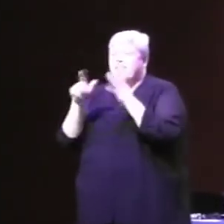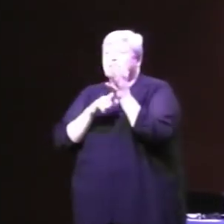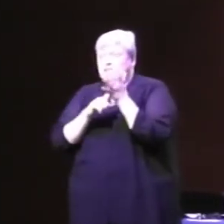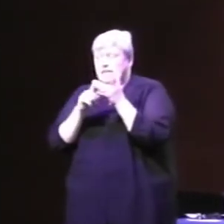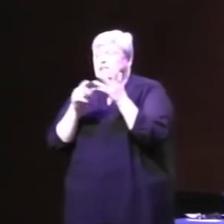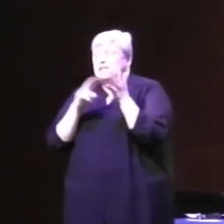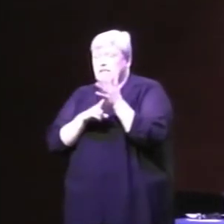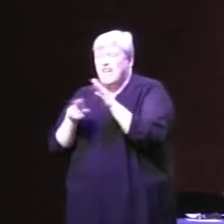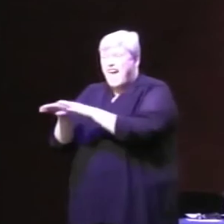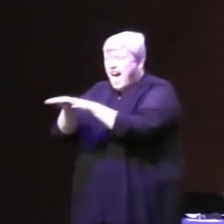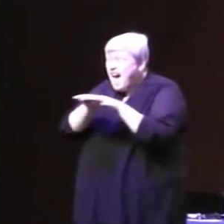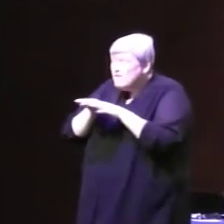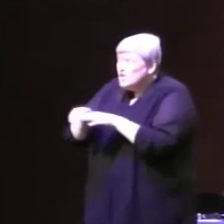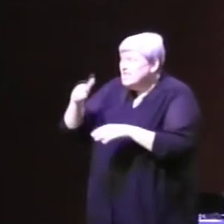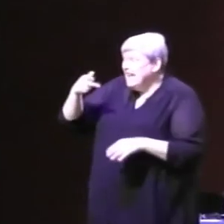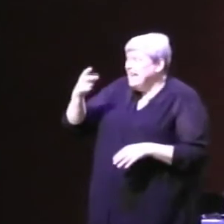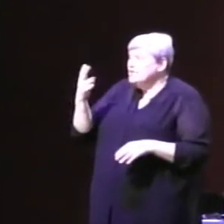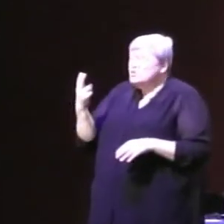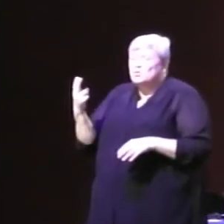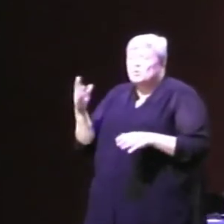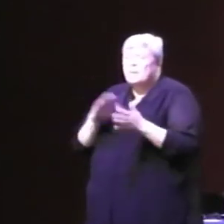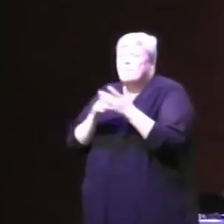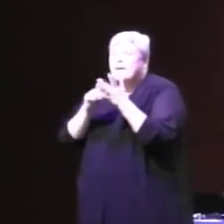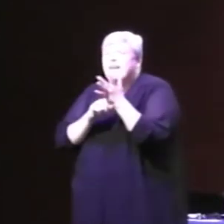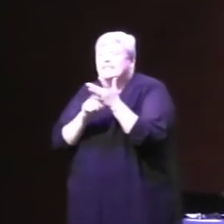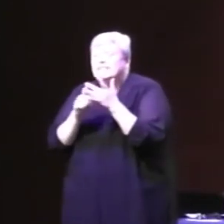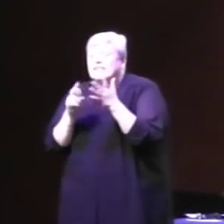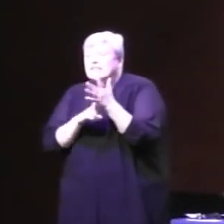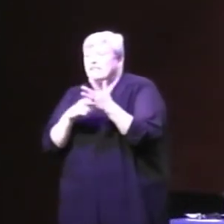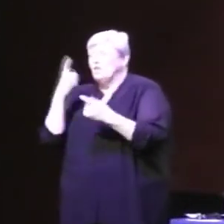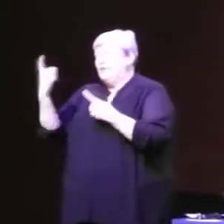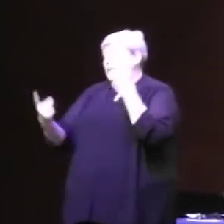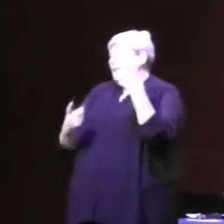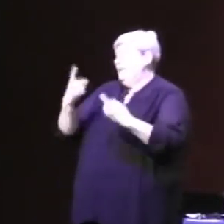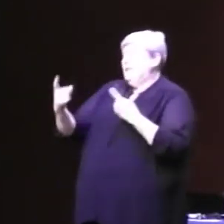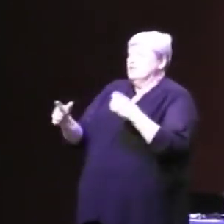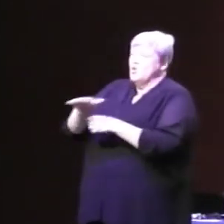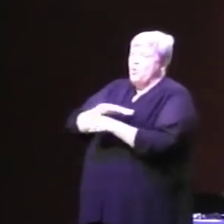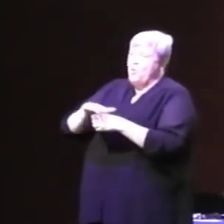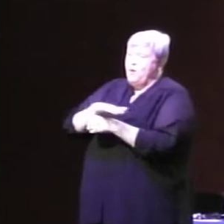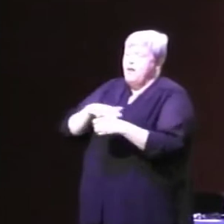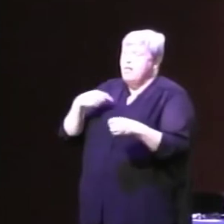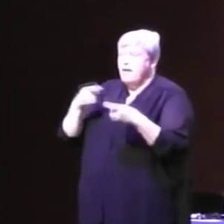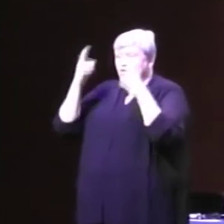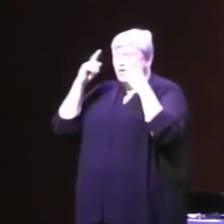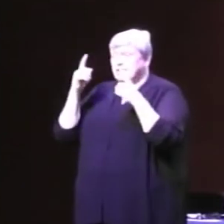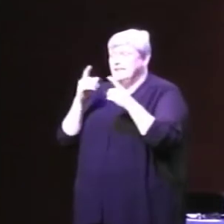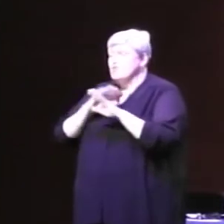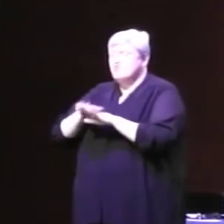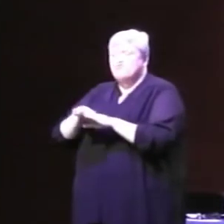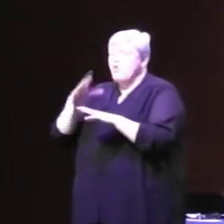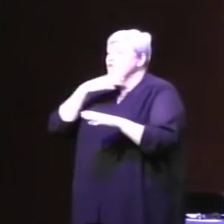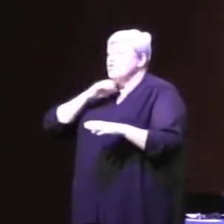billion, on an average of £82 million for each local authority, excluding Shetlands and the Orkneys. What is unique